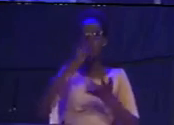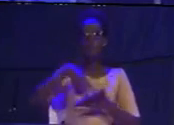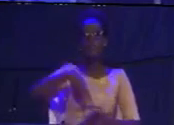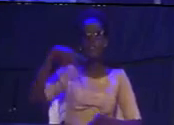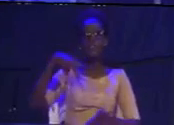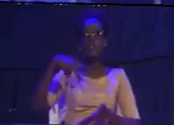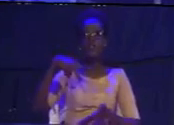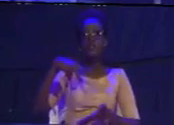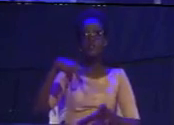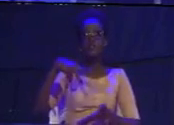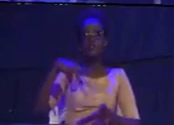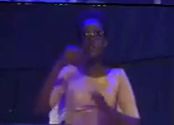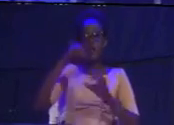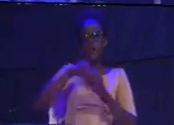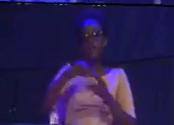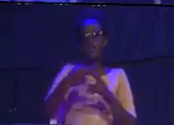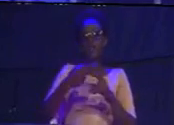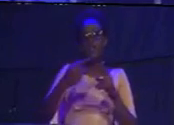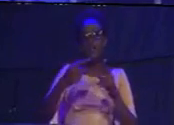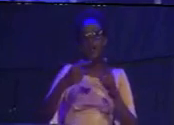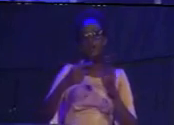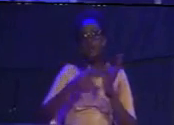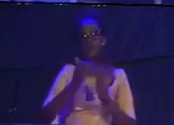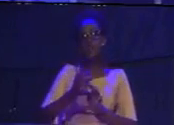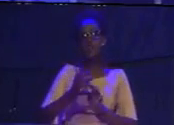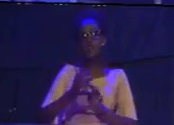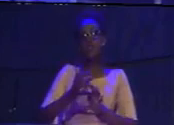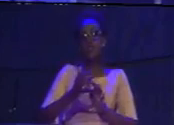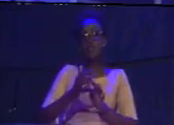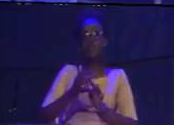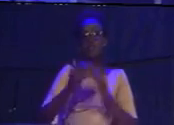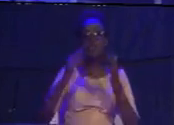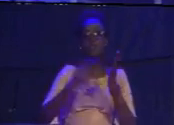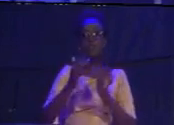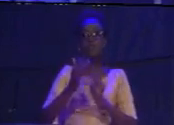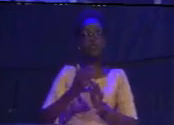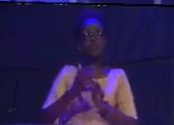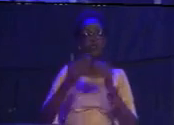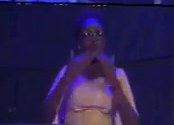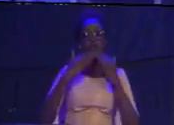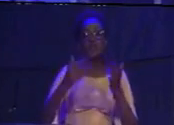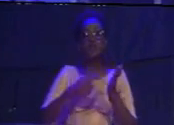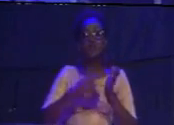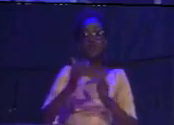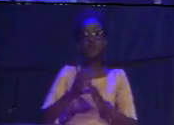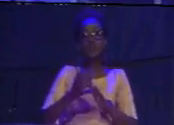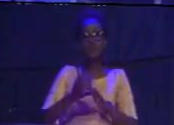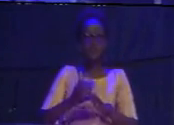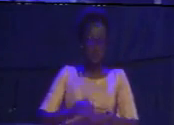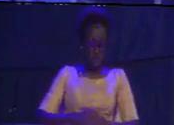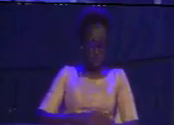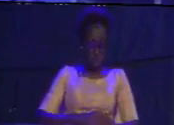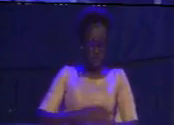Get out of the disgrace in the name of Jesus. Thank you, Jesus. Thank